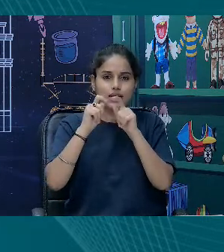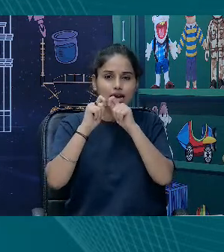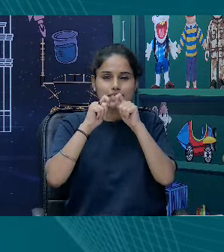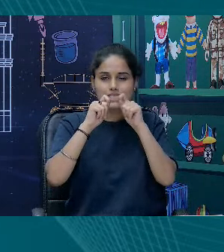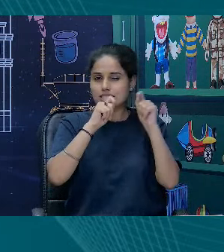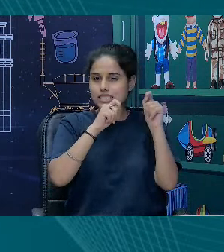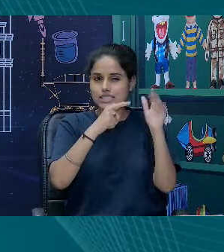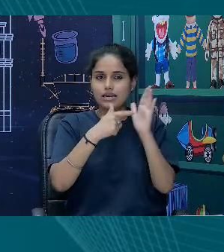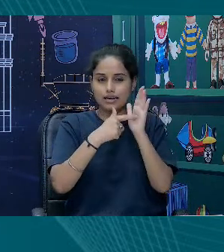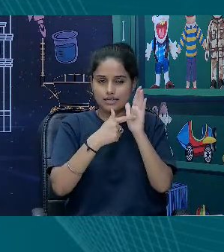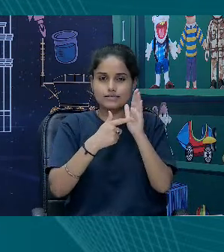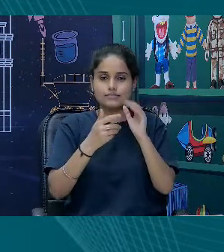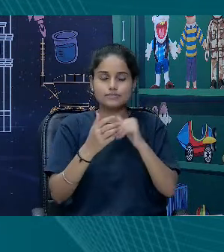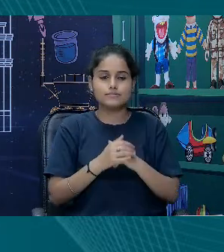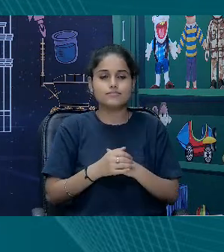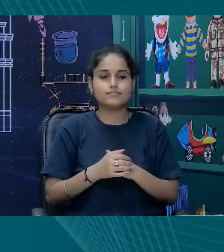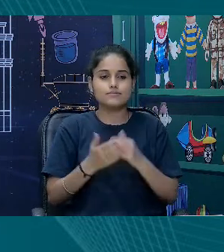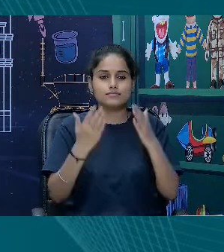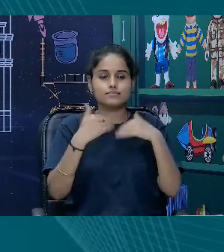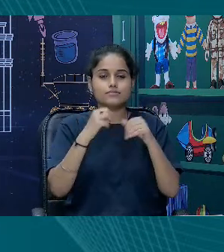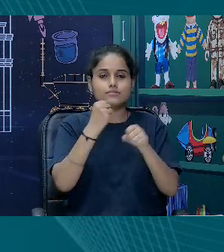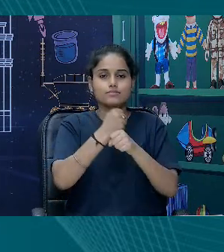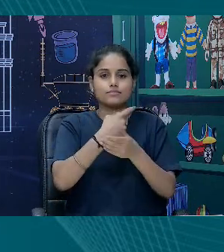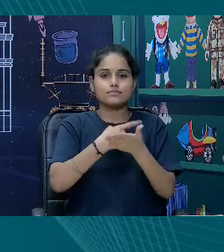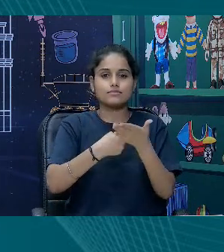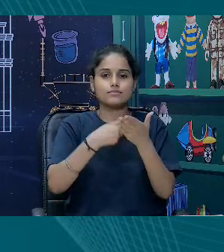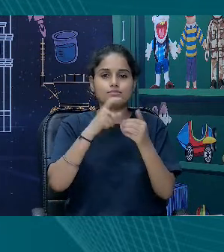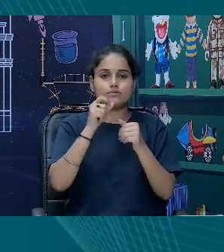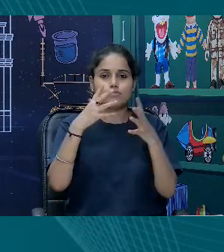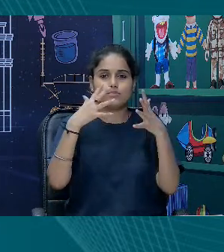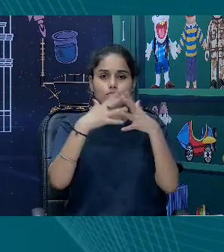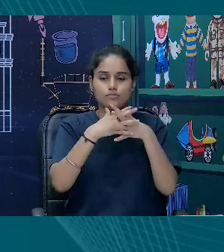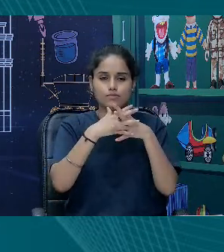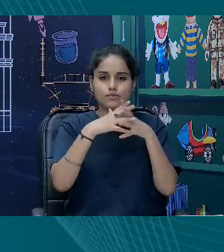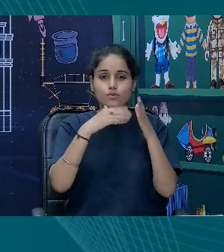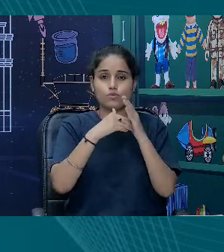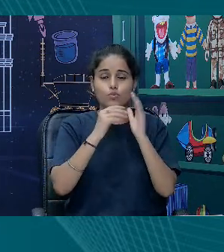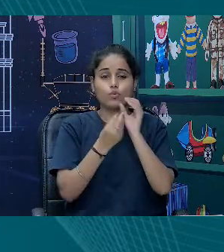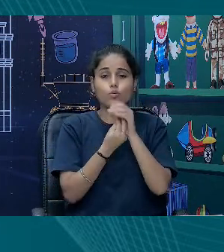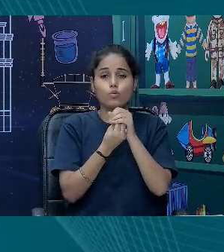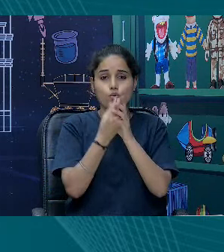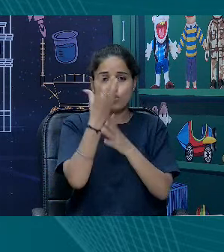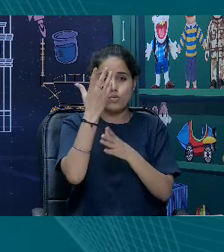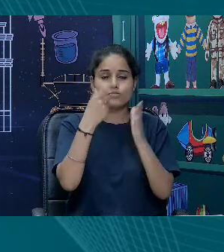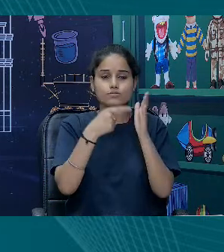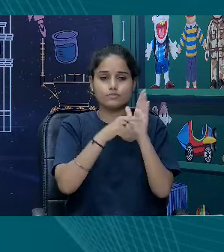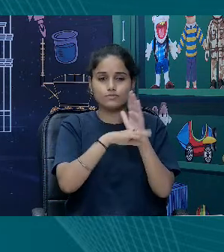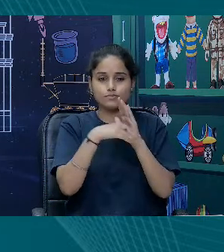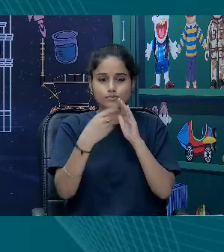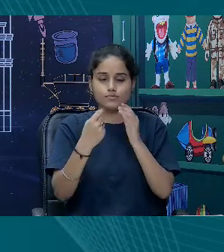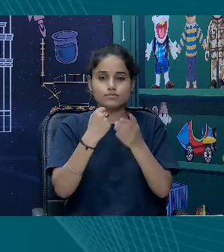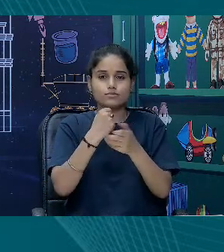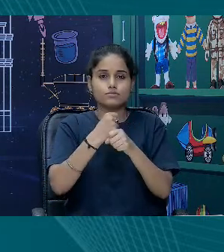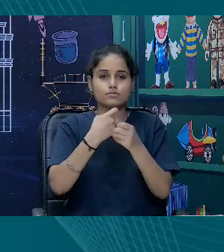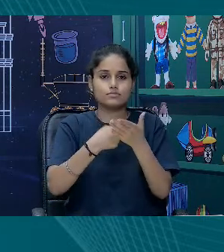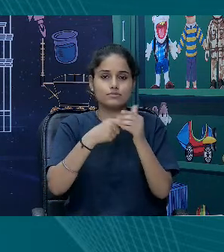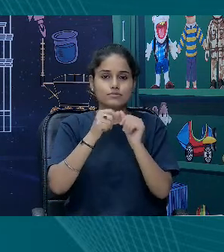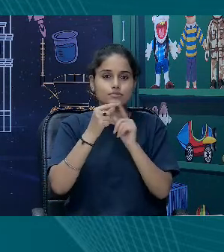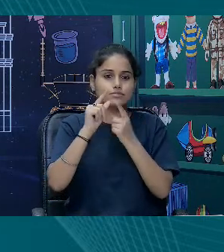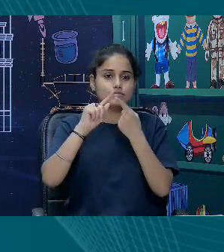T-H-R-E-A-D, threat. Grow. G-R-O-W, grow.